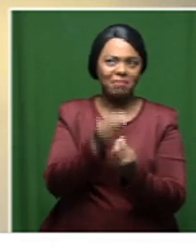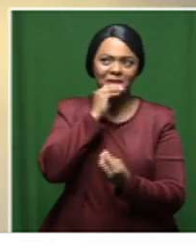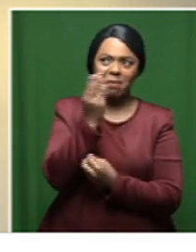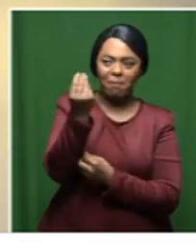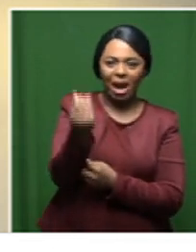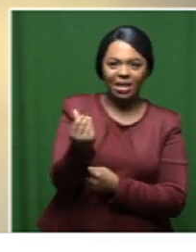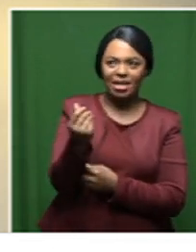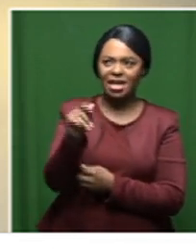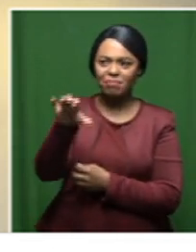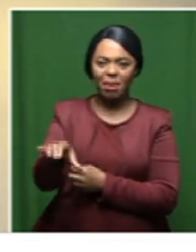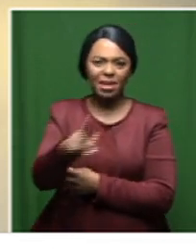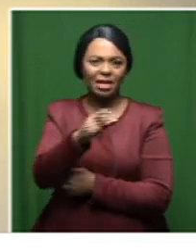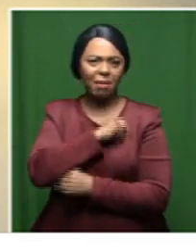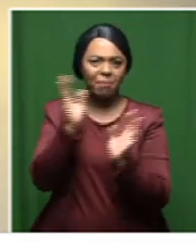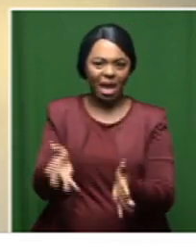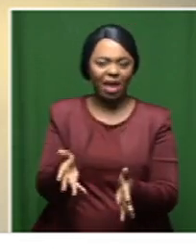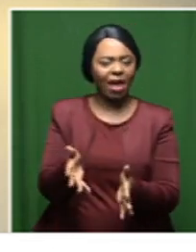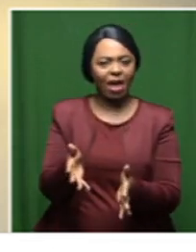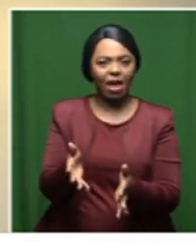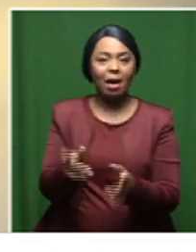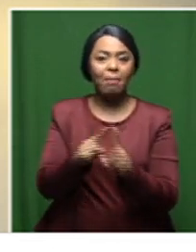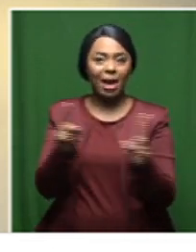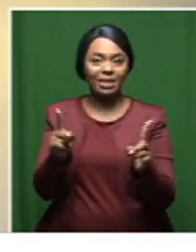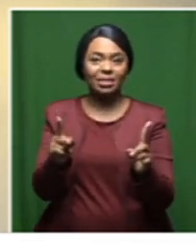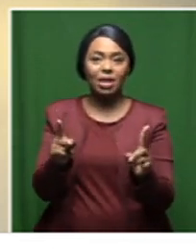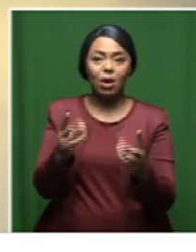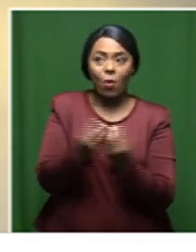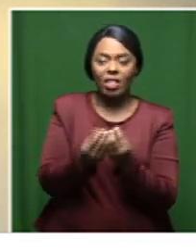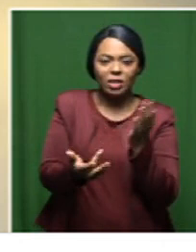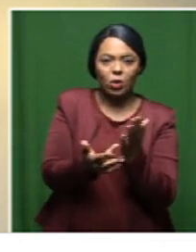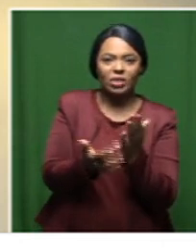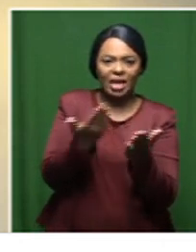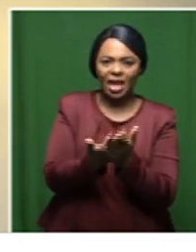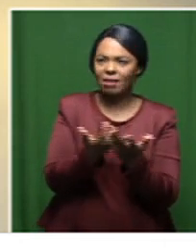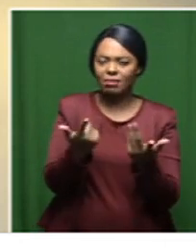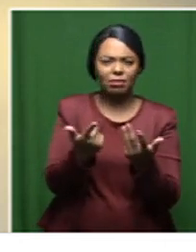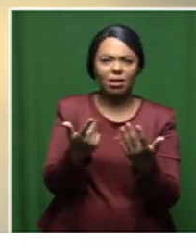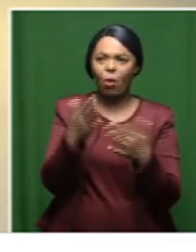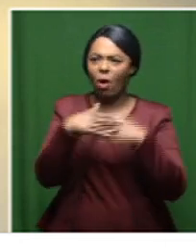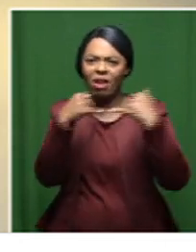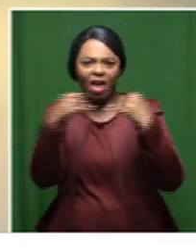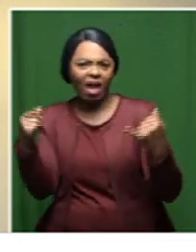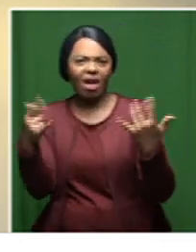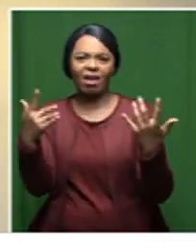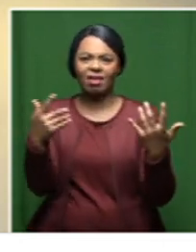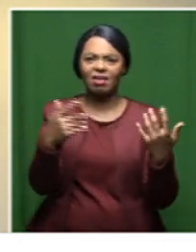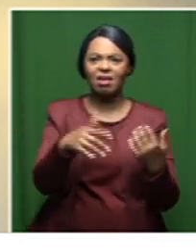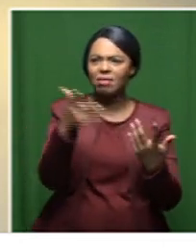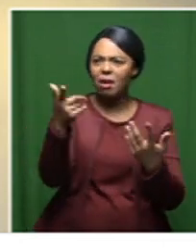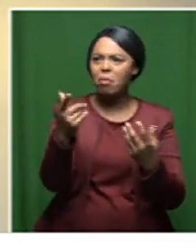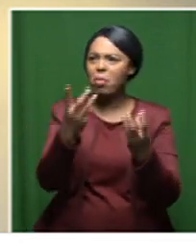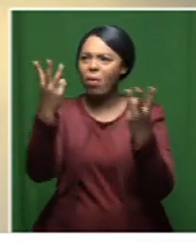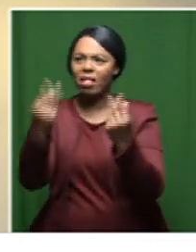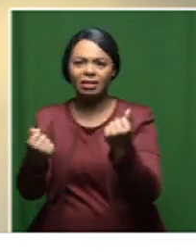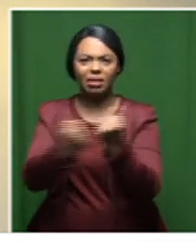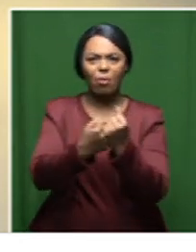from KZN, but it means that with technology you can still ply your trade in that area and